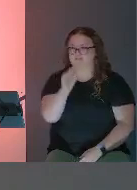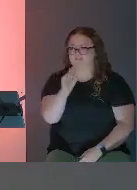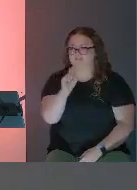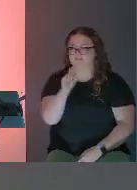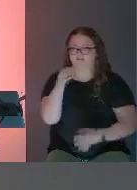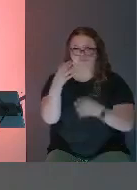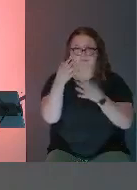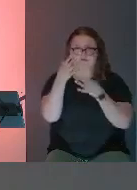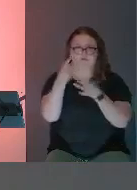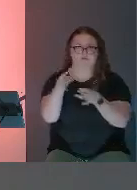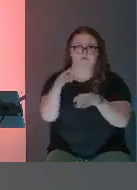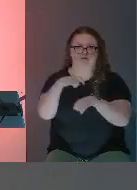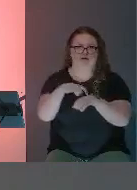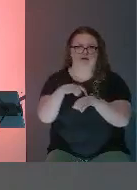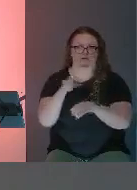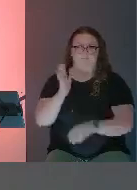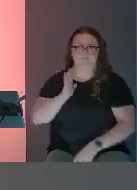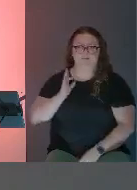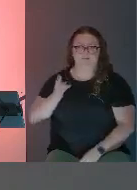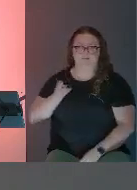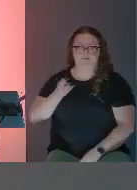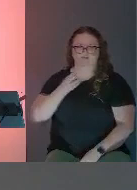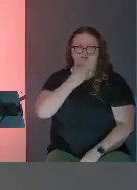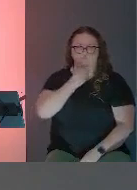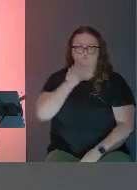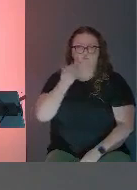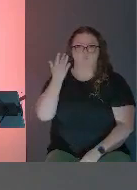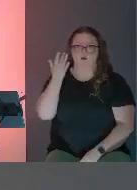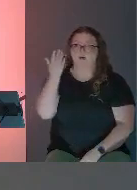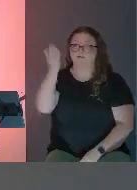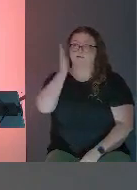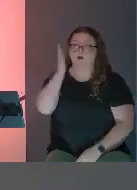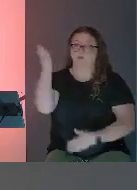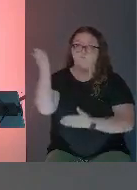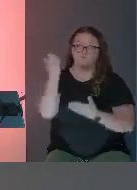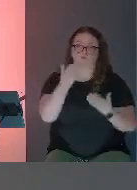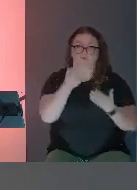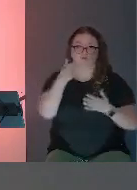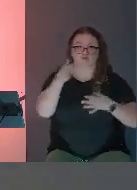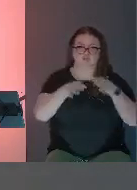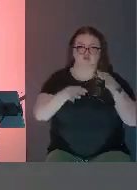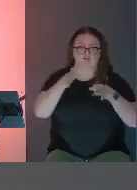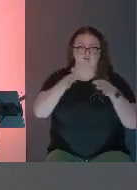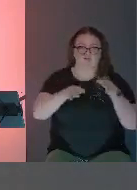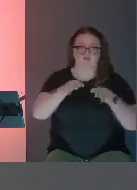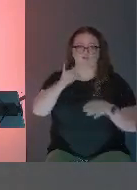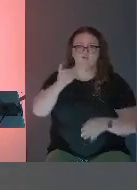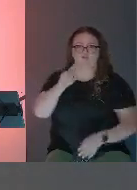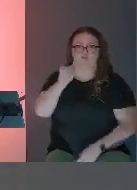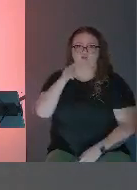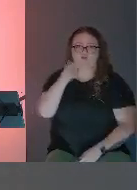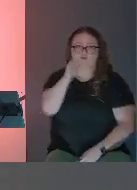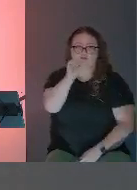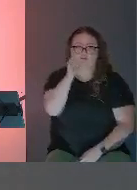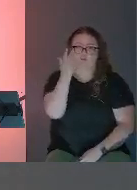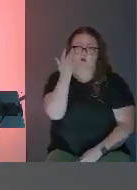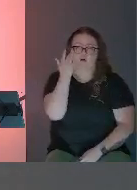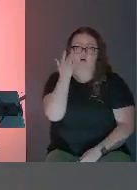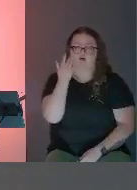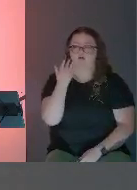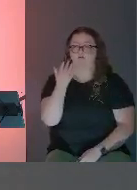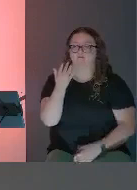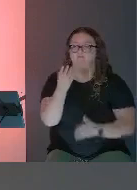in the history of the nation of Israel, because God has to bring judges because of this failure by